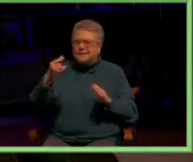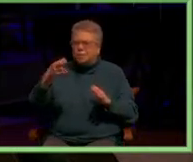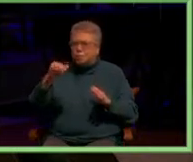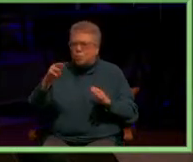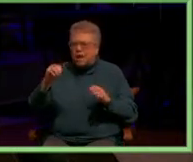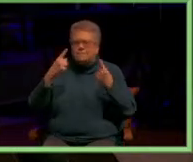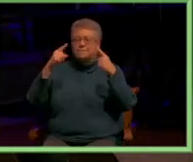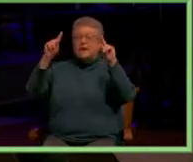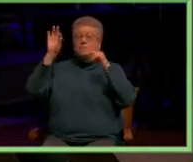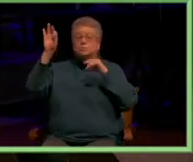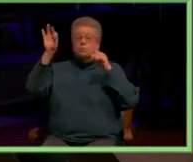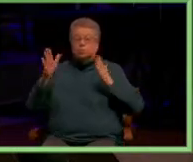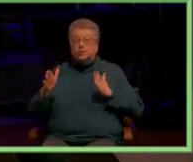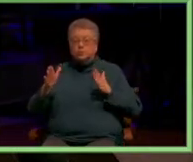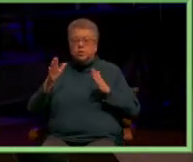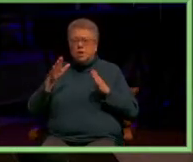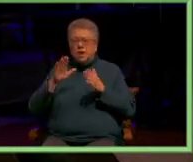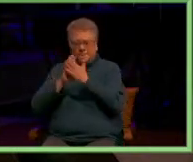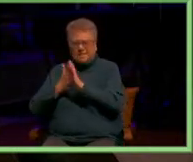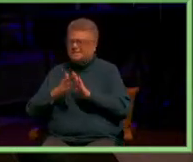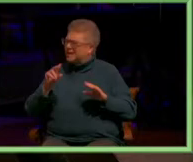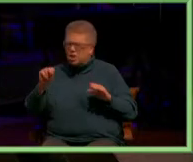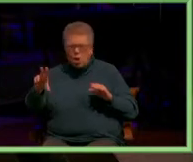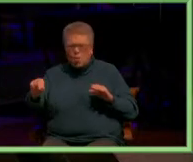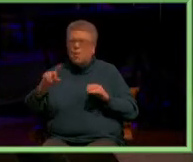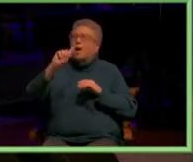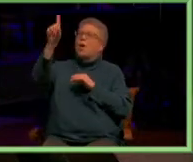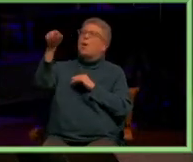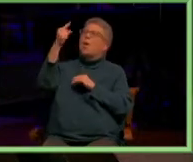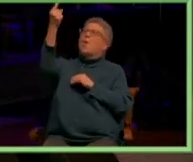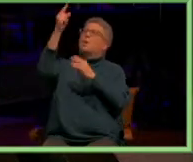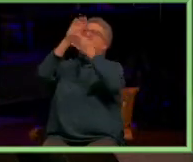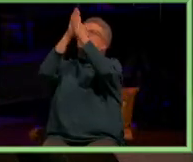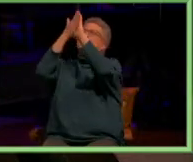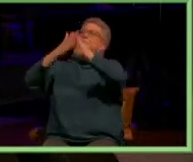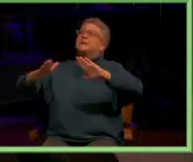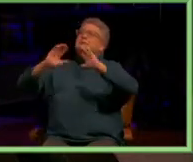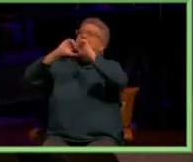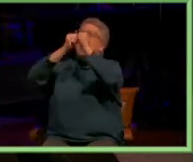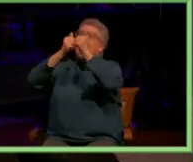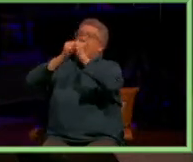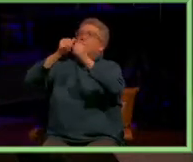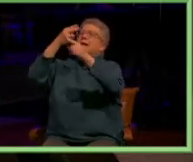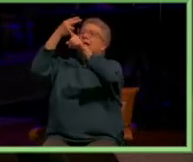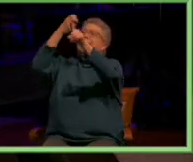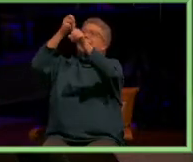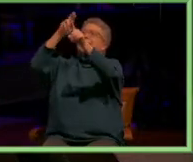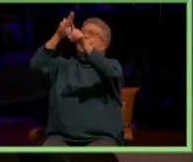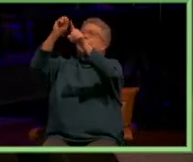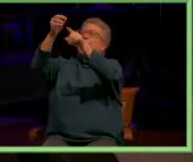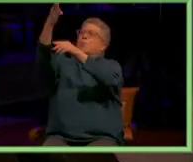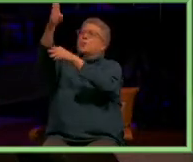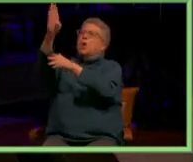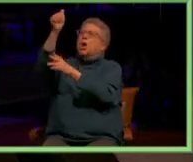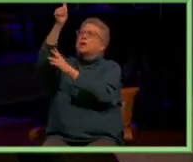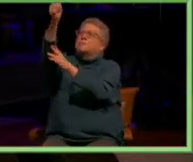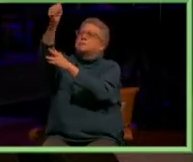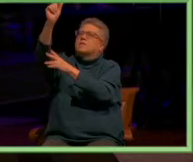writer. I only have peace with God because the hero entered our world, and the hero is God himself, Christ in the